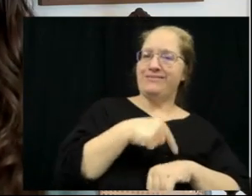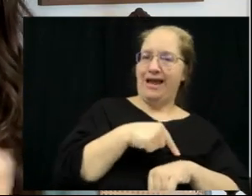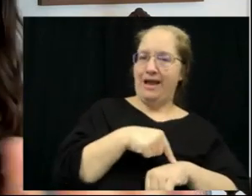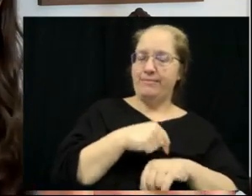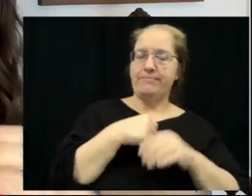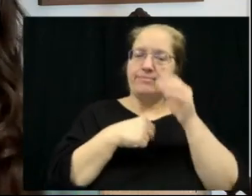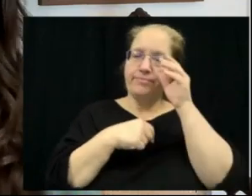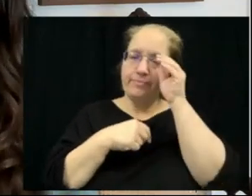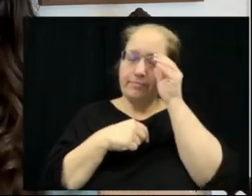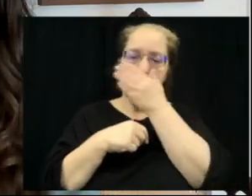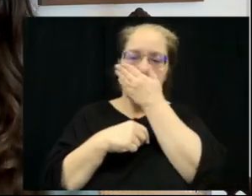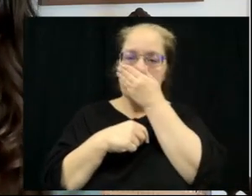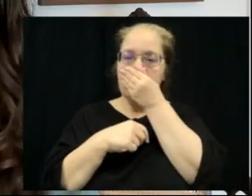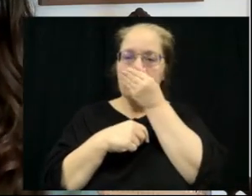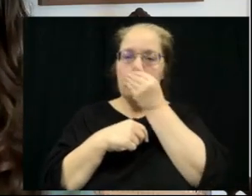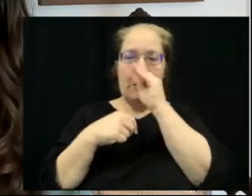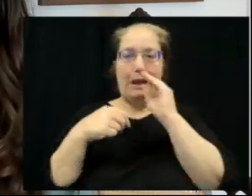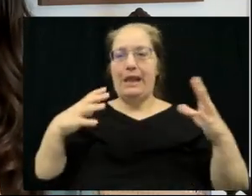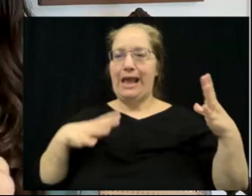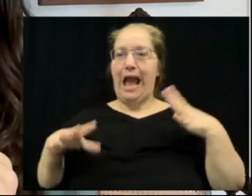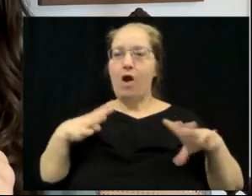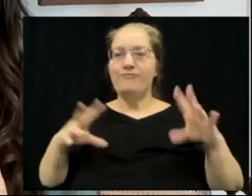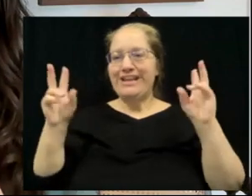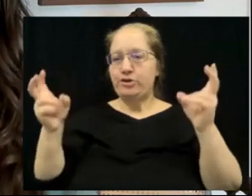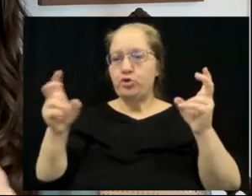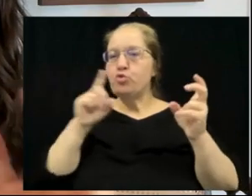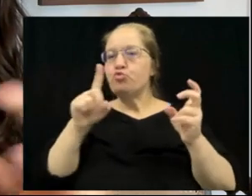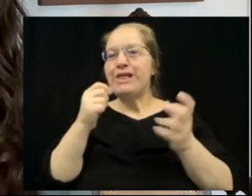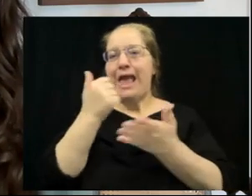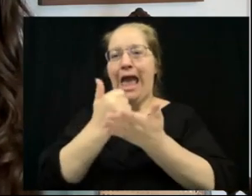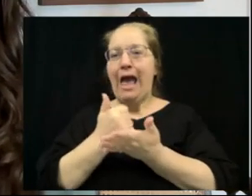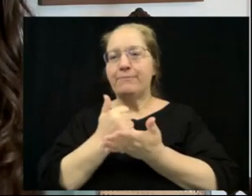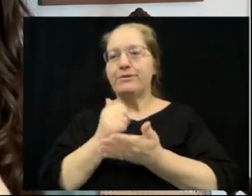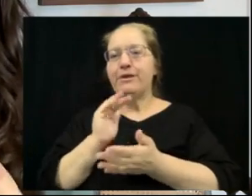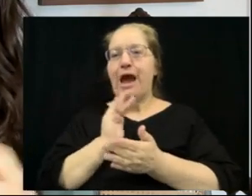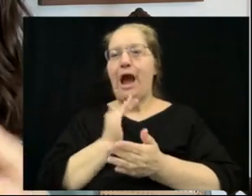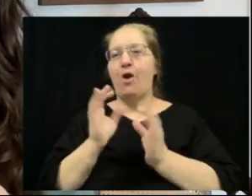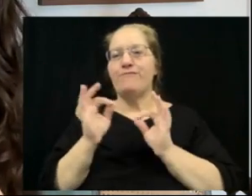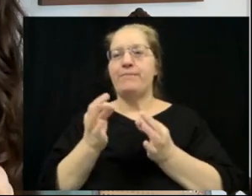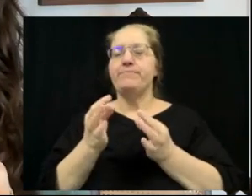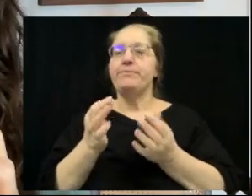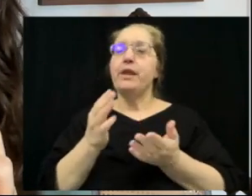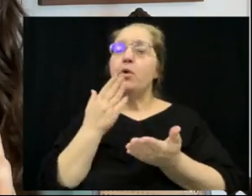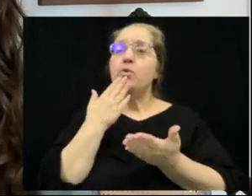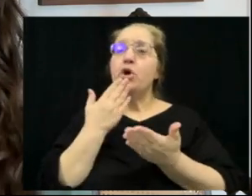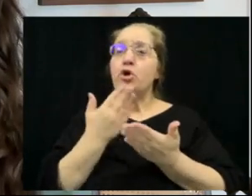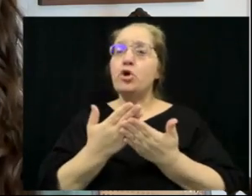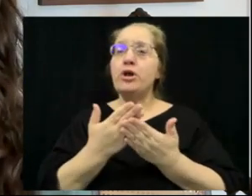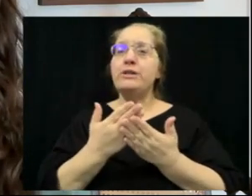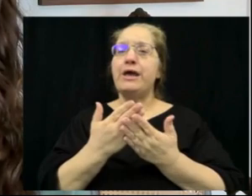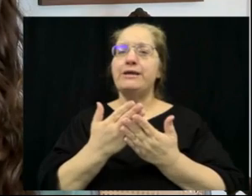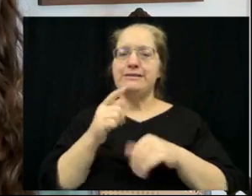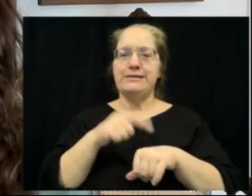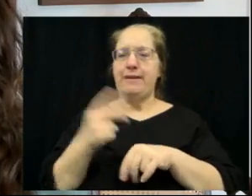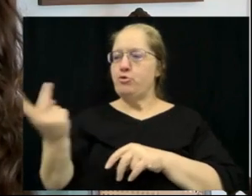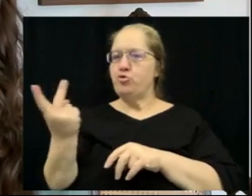like outfit issues or whatever really helped our family. I think it was that connection time, that purposeful connection time,